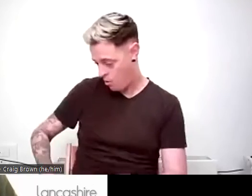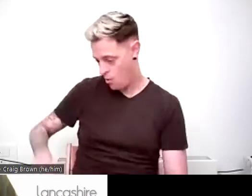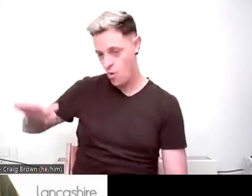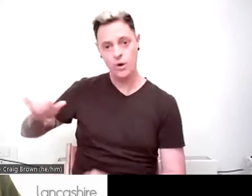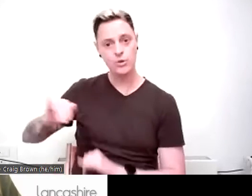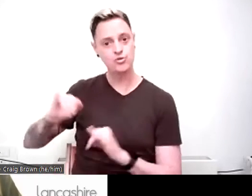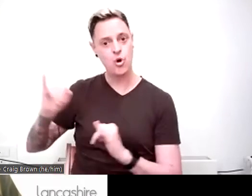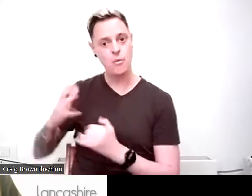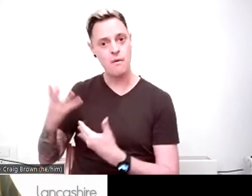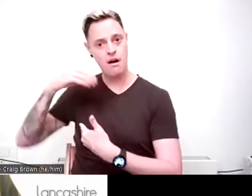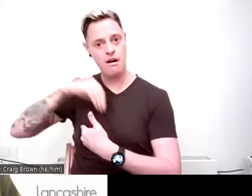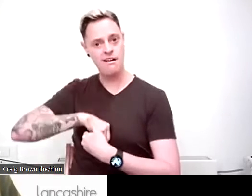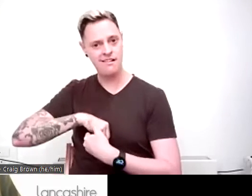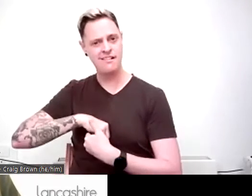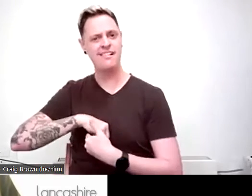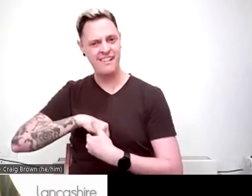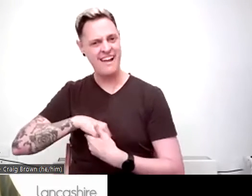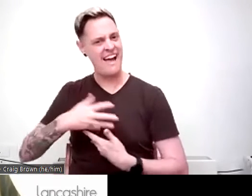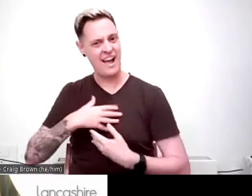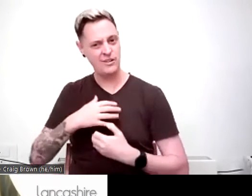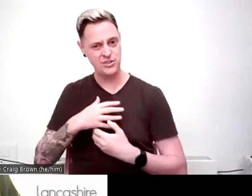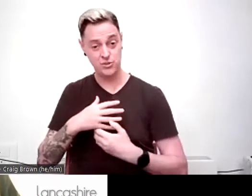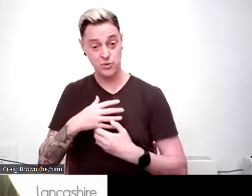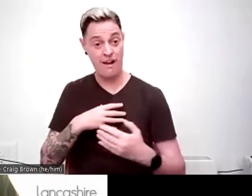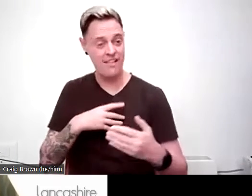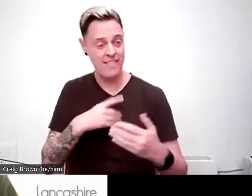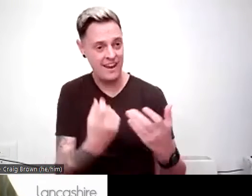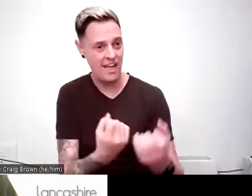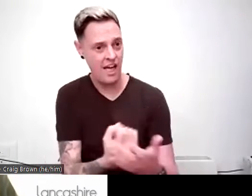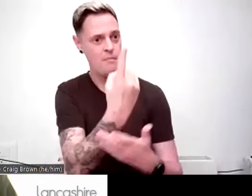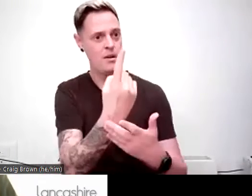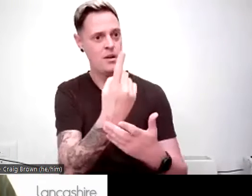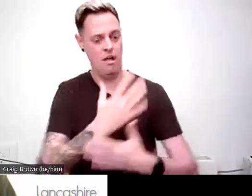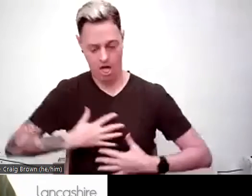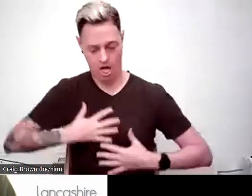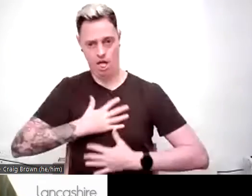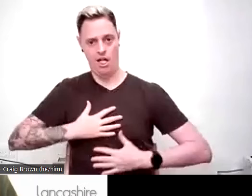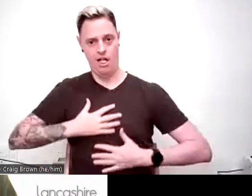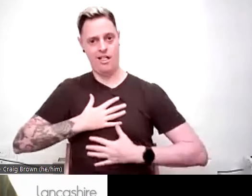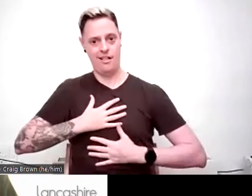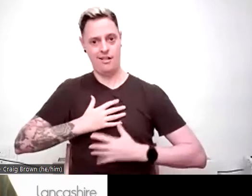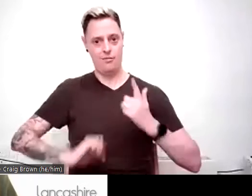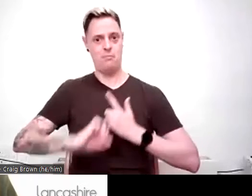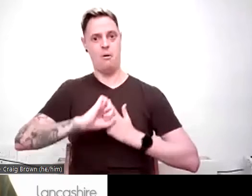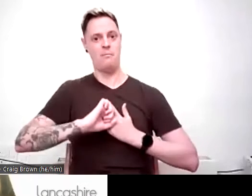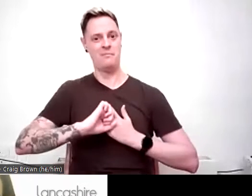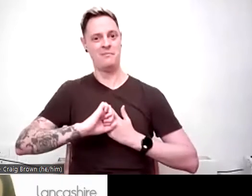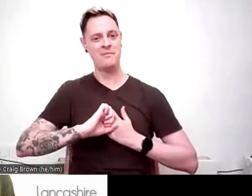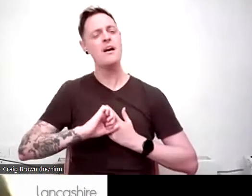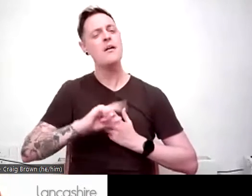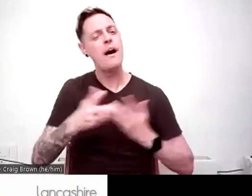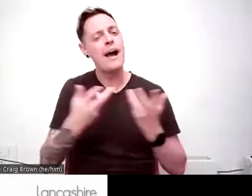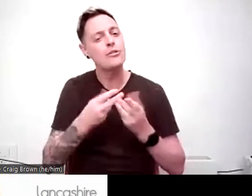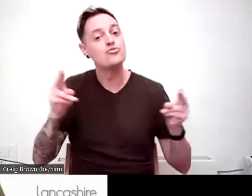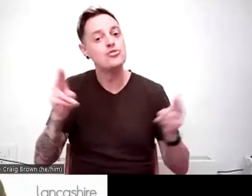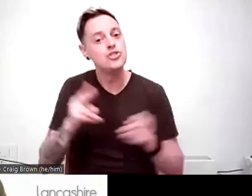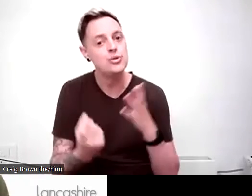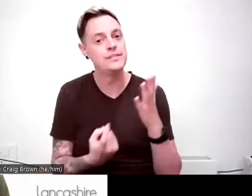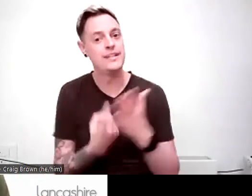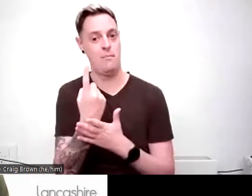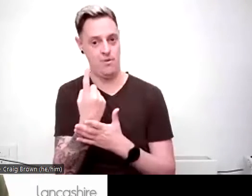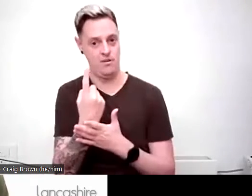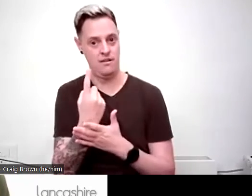that, you know, 100% preventing that, but there is ways that you can reduce the chance of that happening.